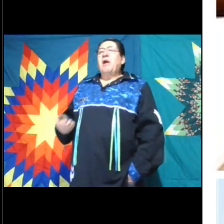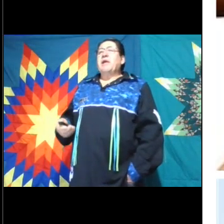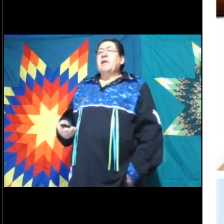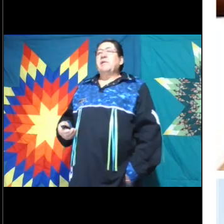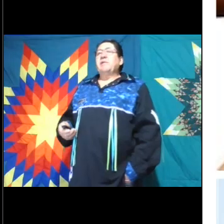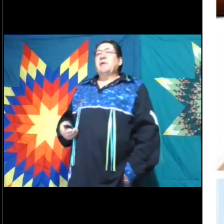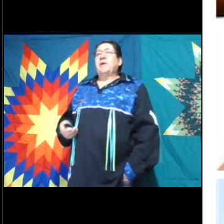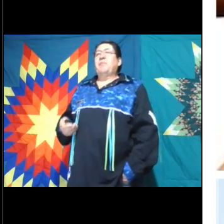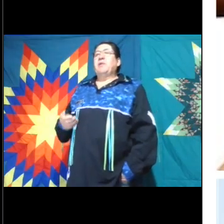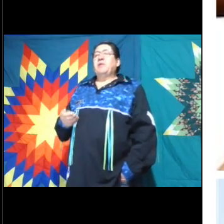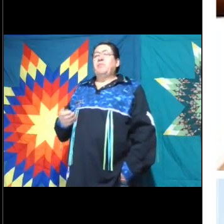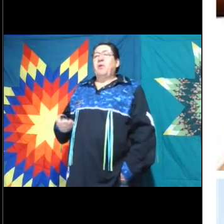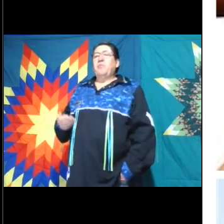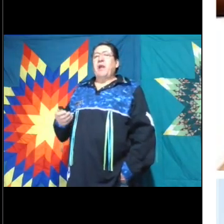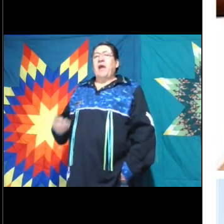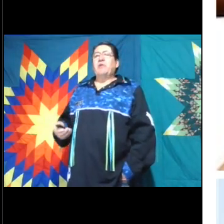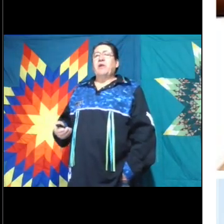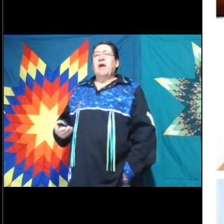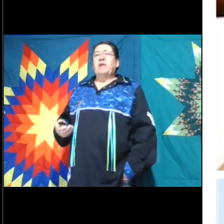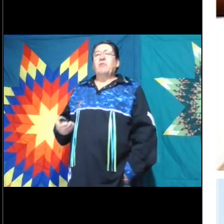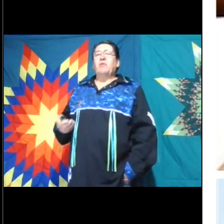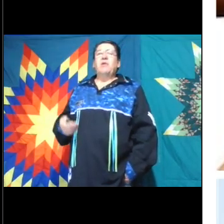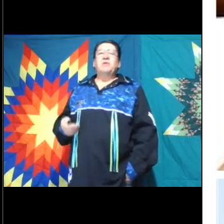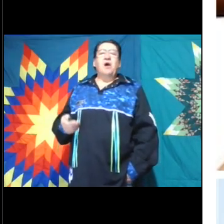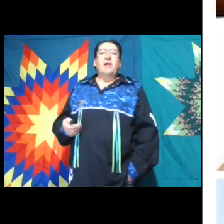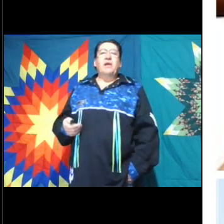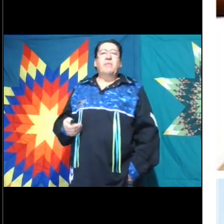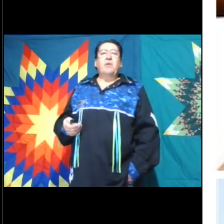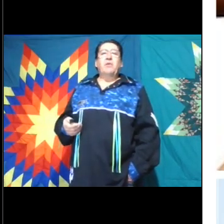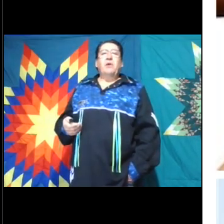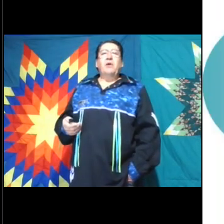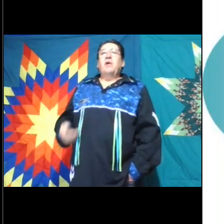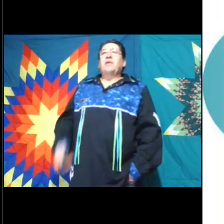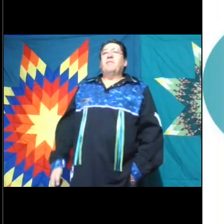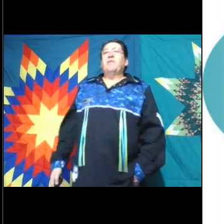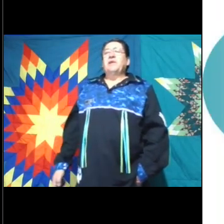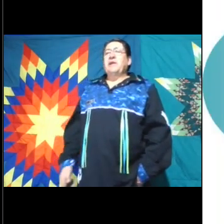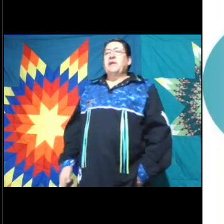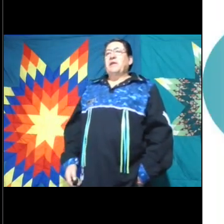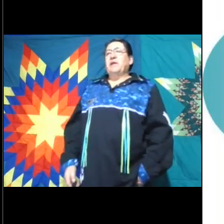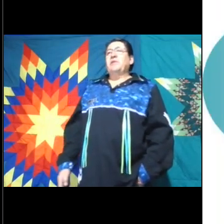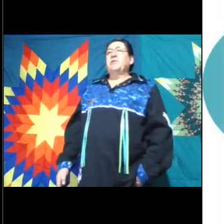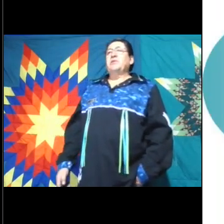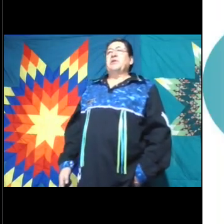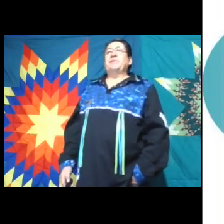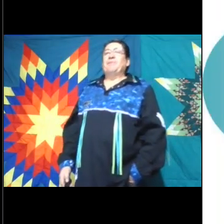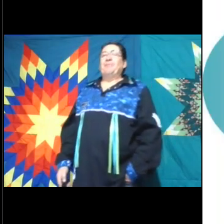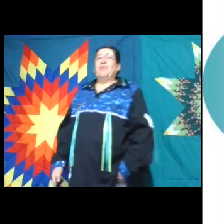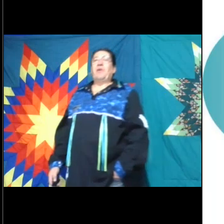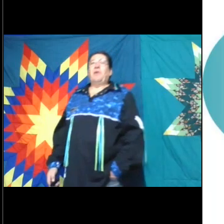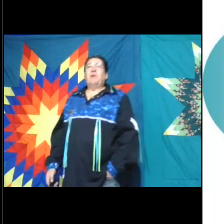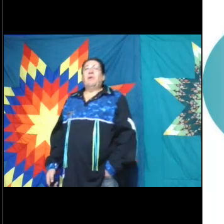start talking about the Employment Equity Act, we're also talking about diversity and inclusion.